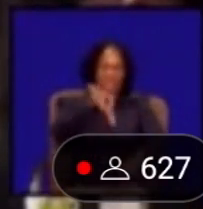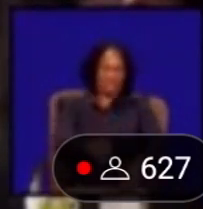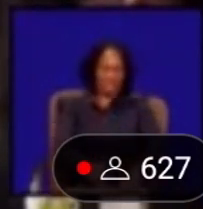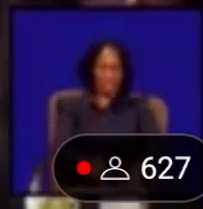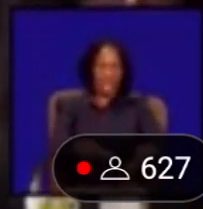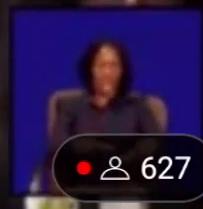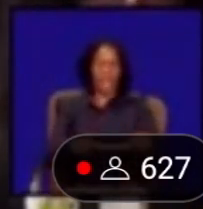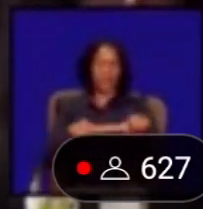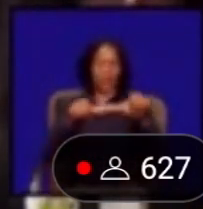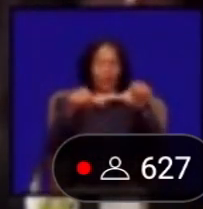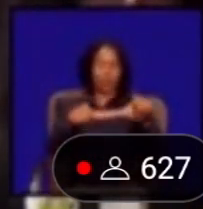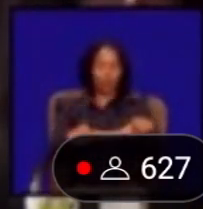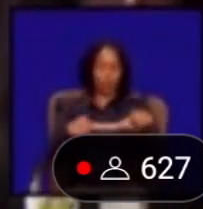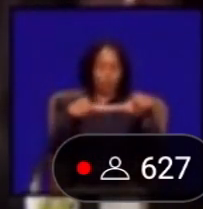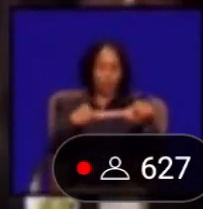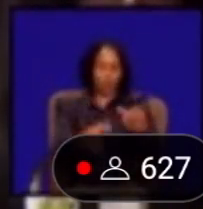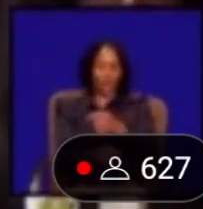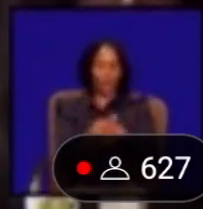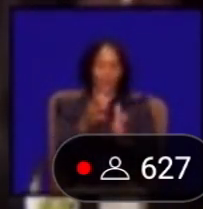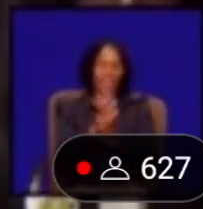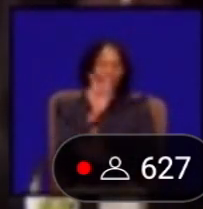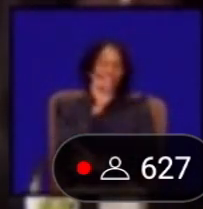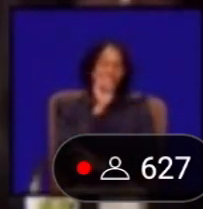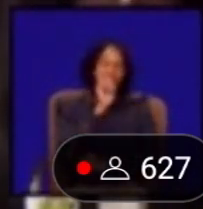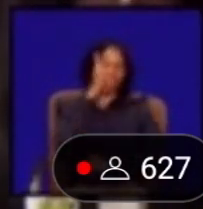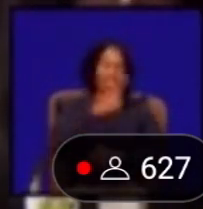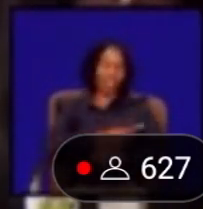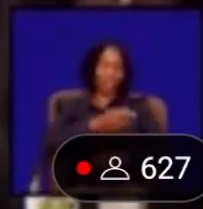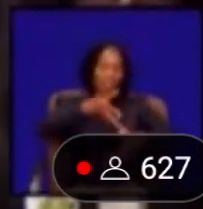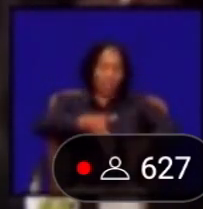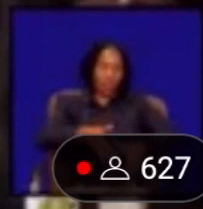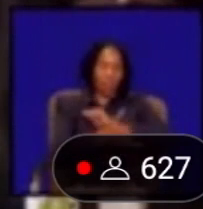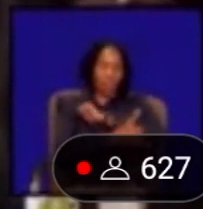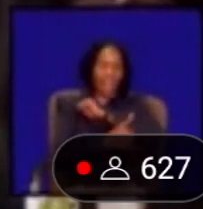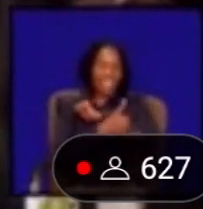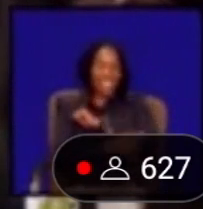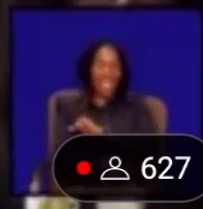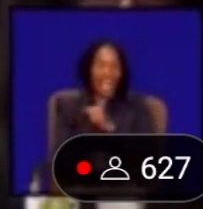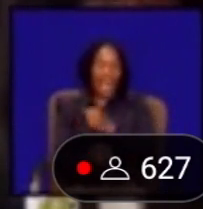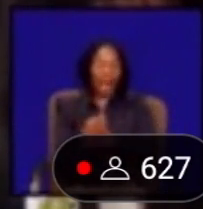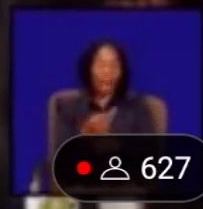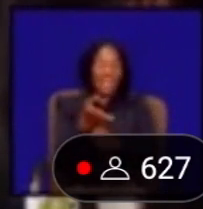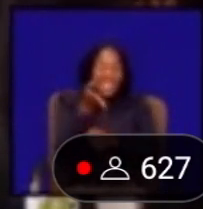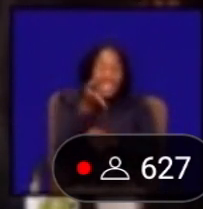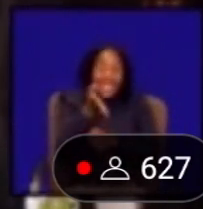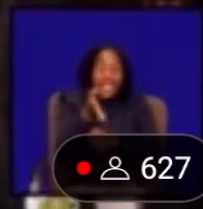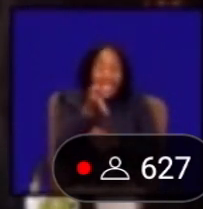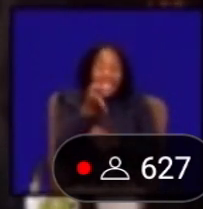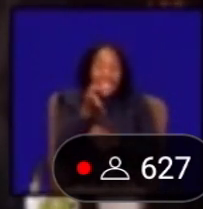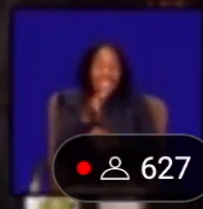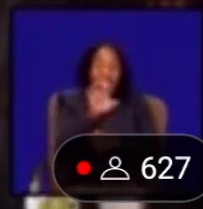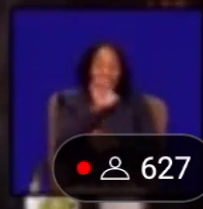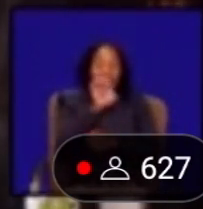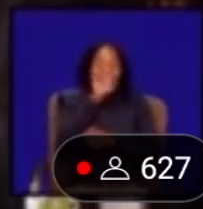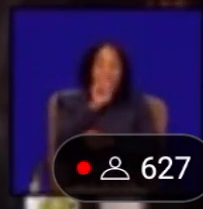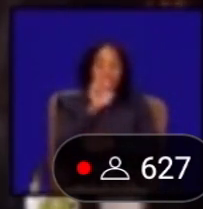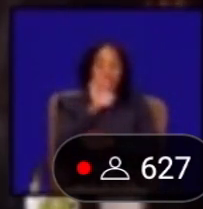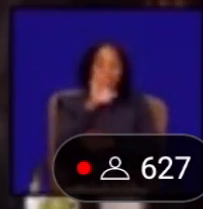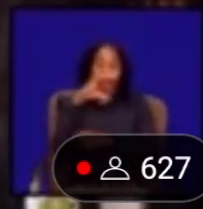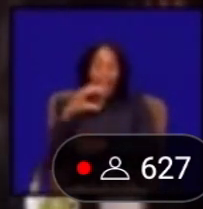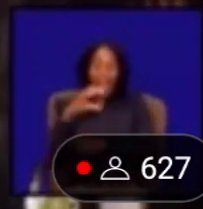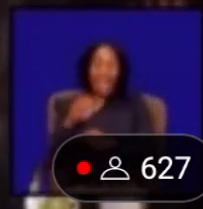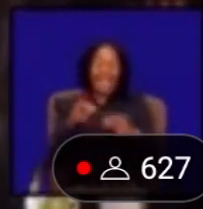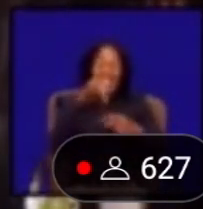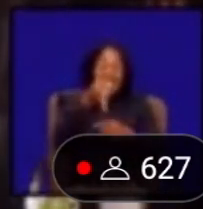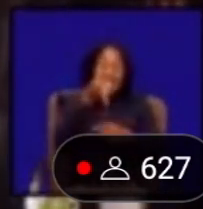continues daily in this country. It happens right in your executive, right in your offices. Some